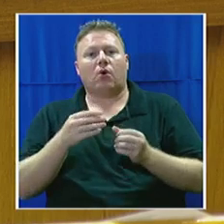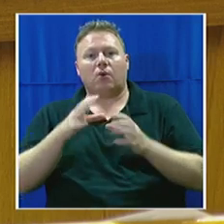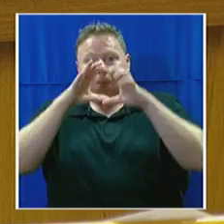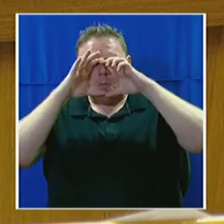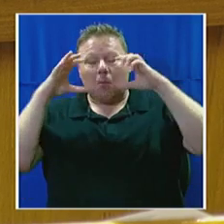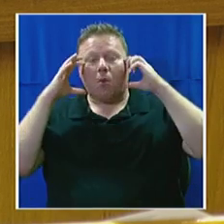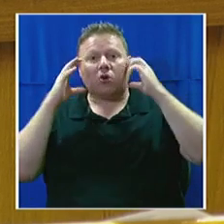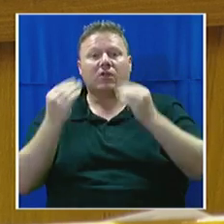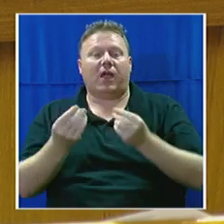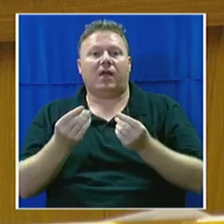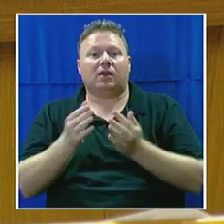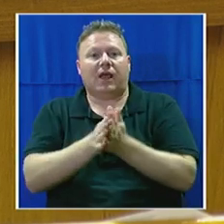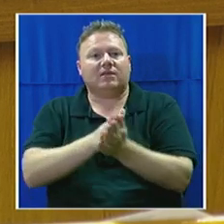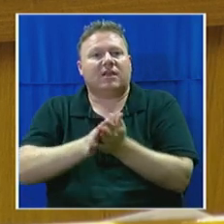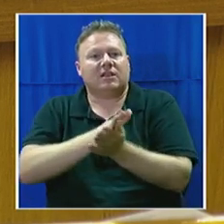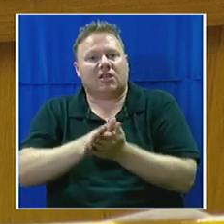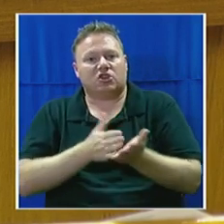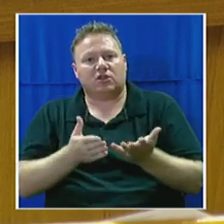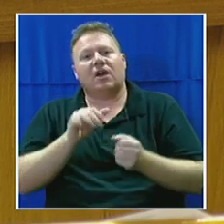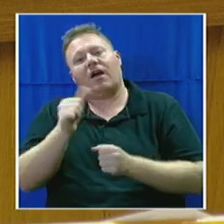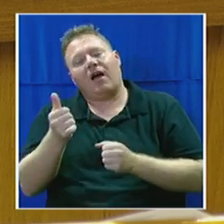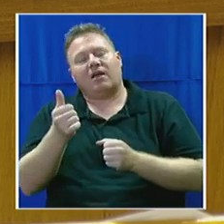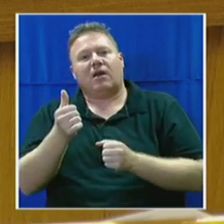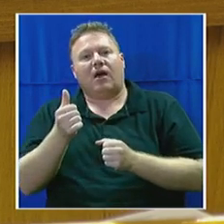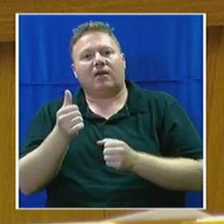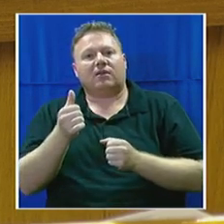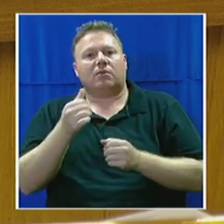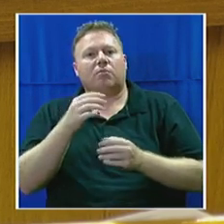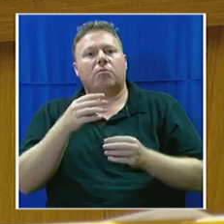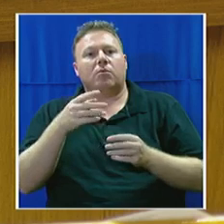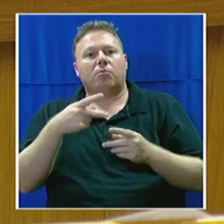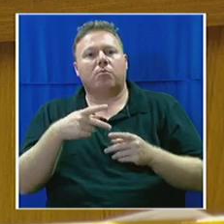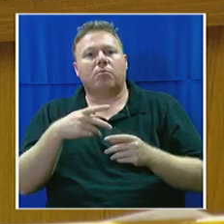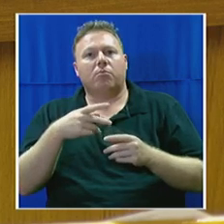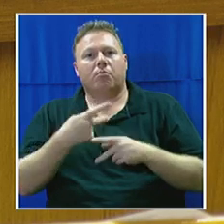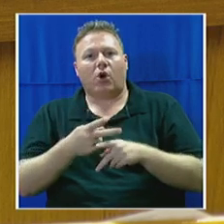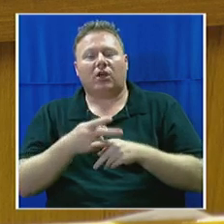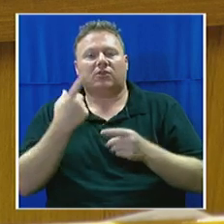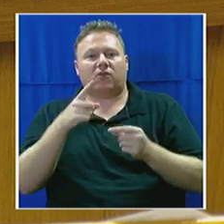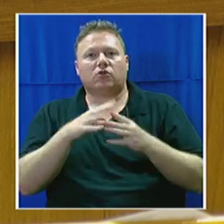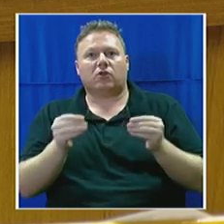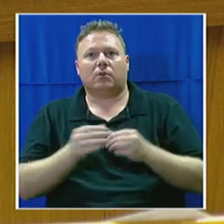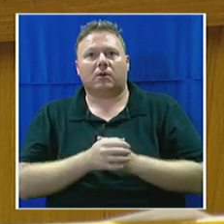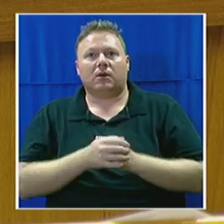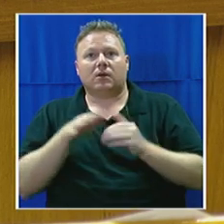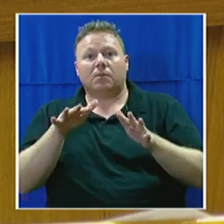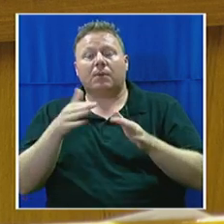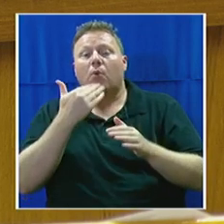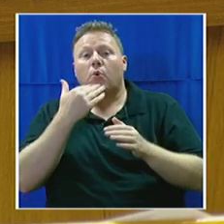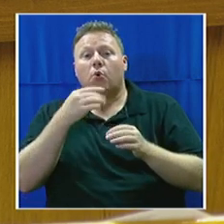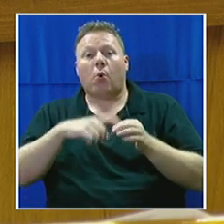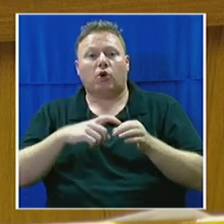masks, among other clinical products, to stop the virus? Where will we house those who should be